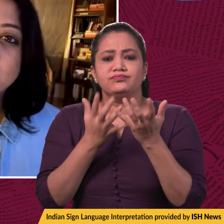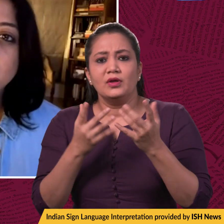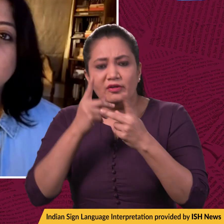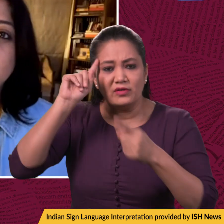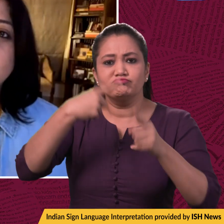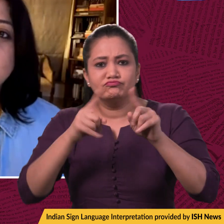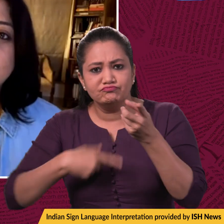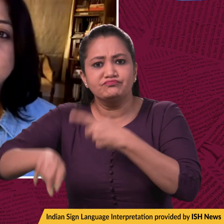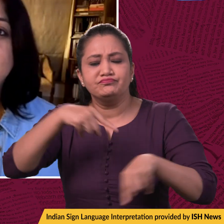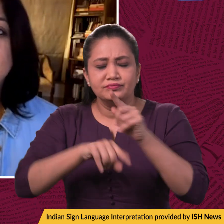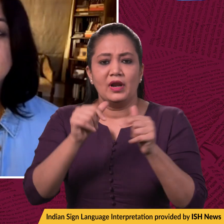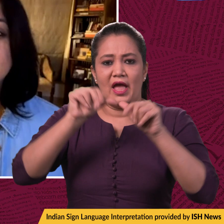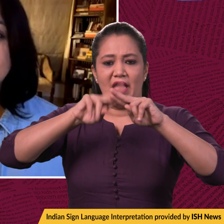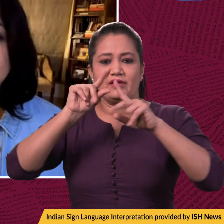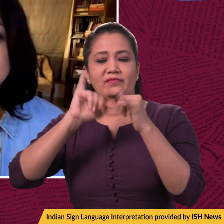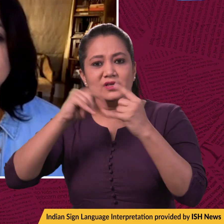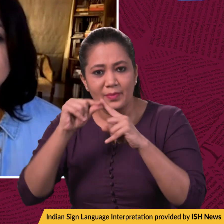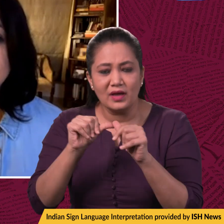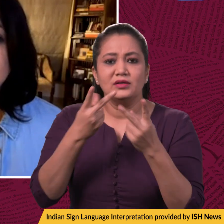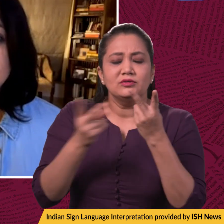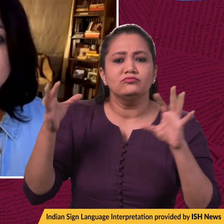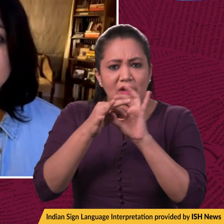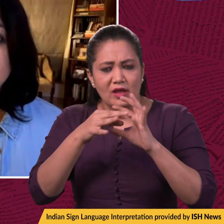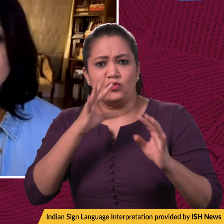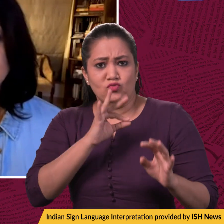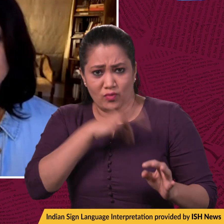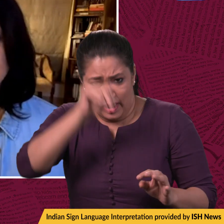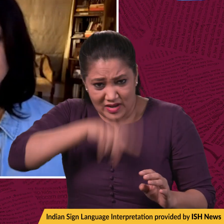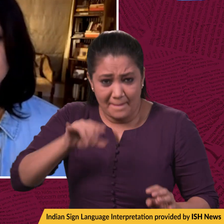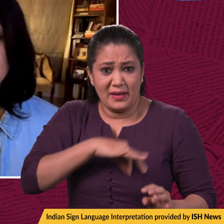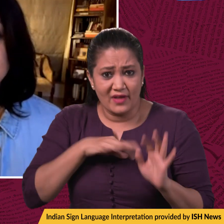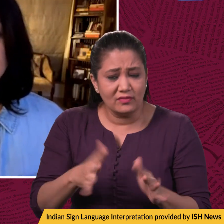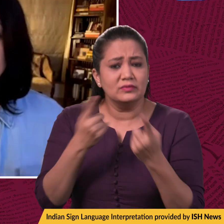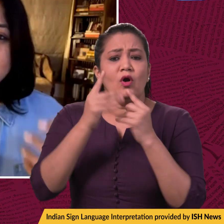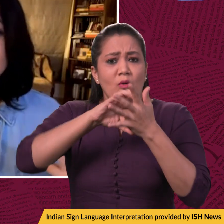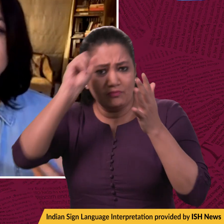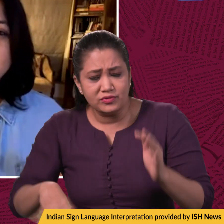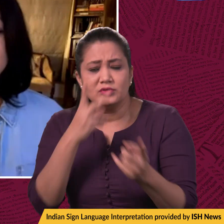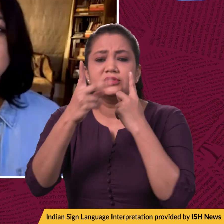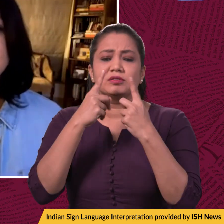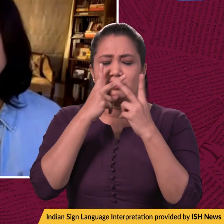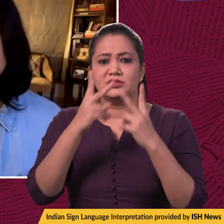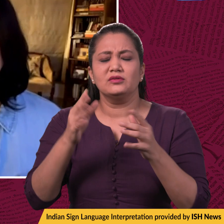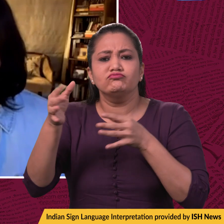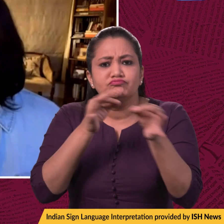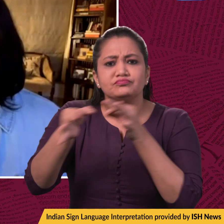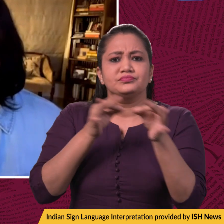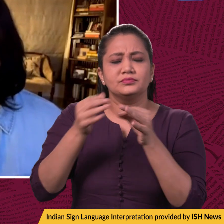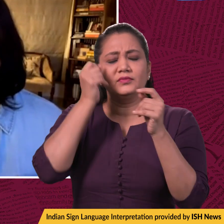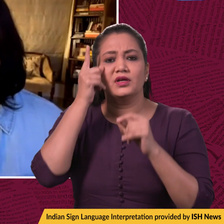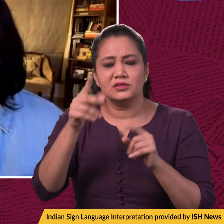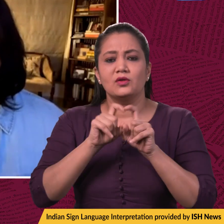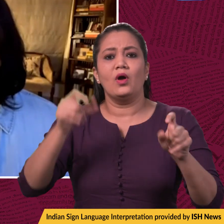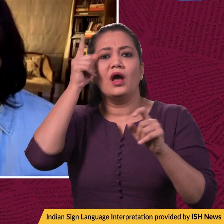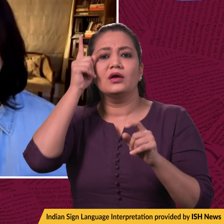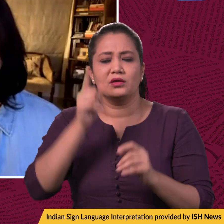experts on AFSPA and its relevance in modern day India, whether or not it should be repealed, breaking it down really to help us understand what it